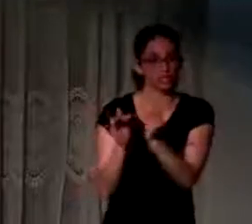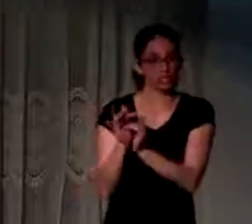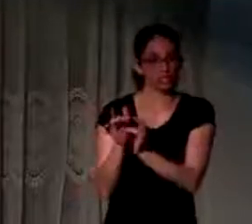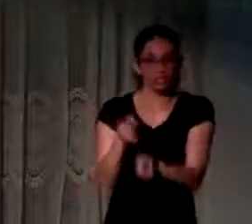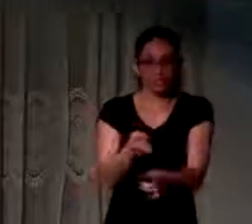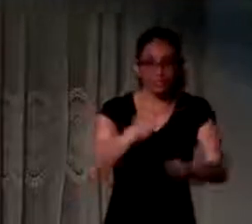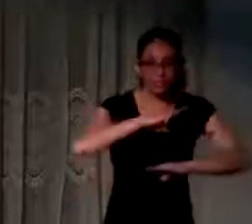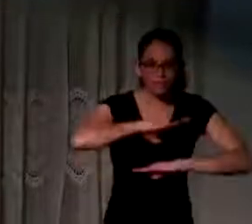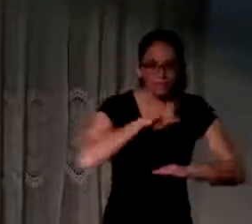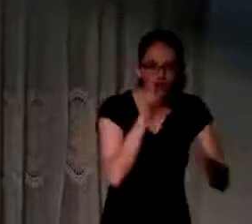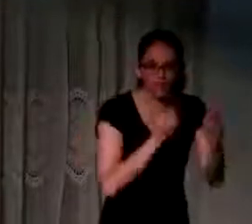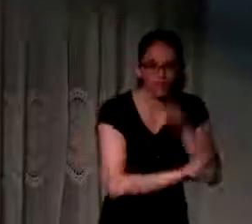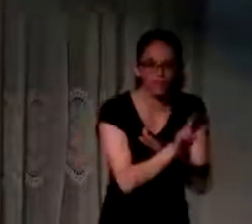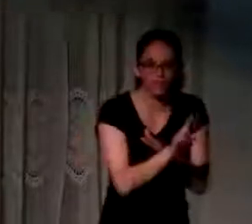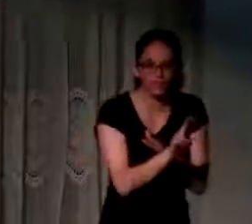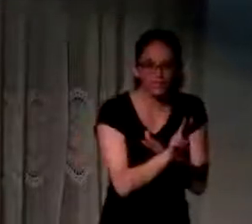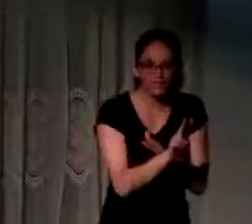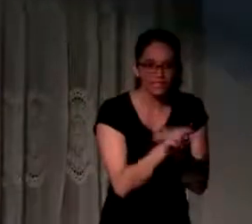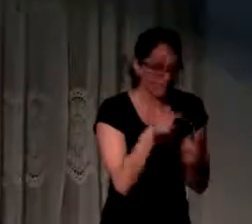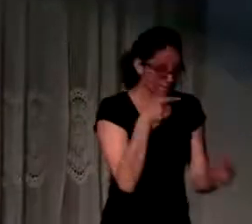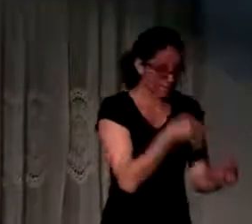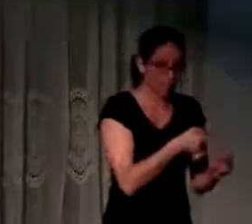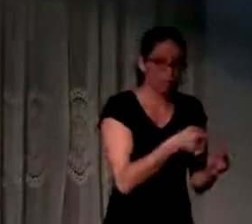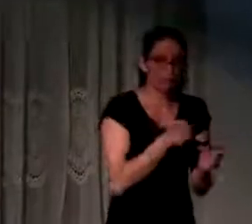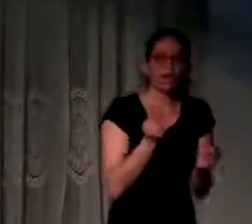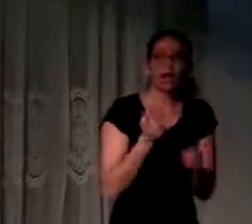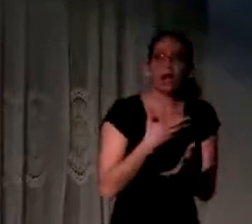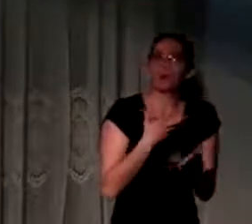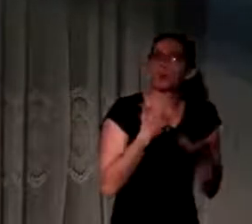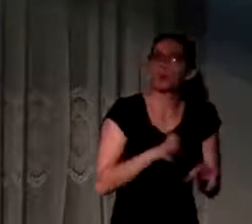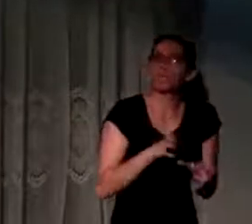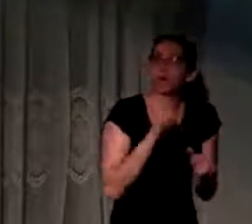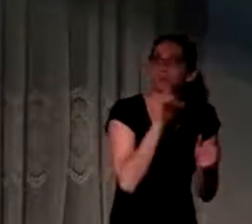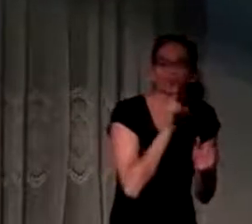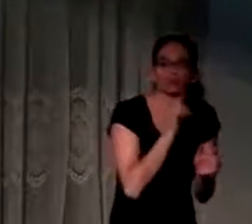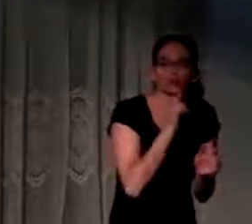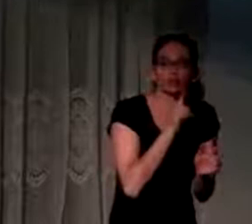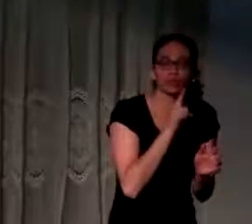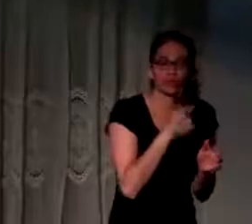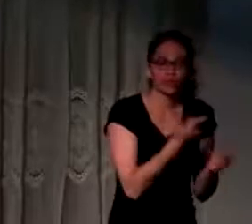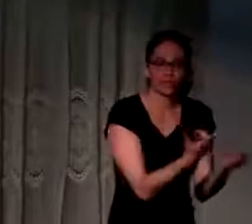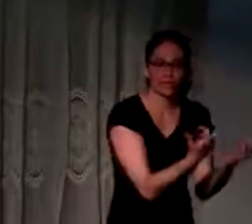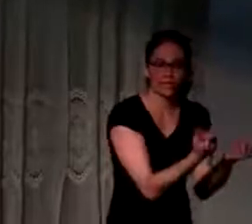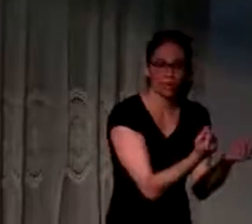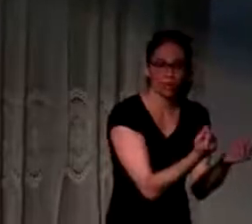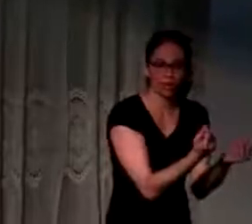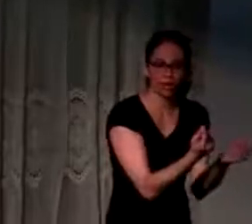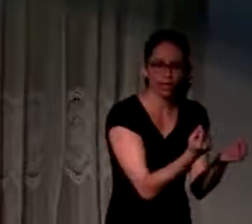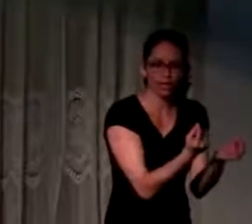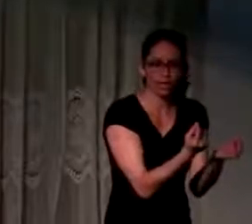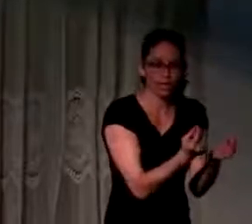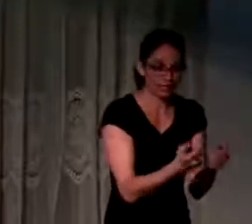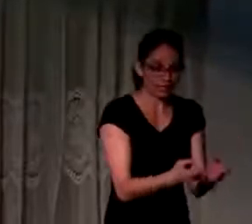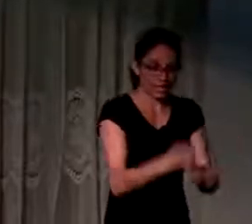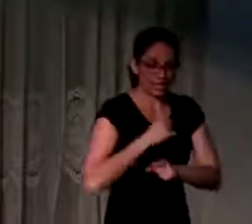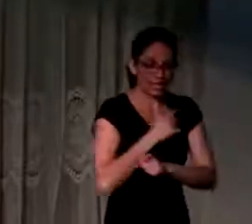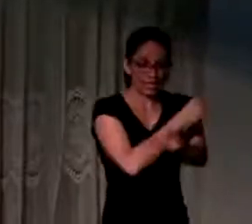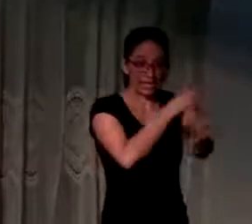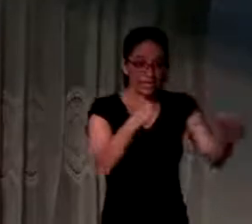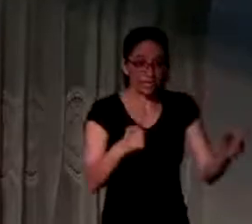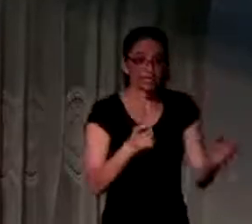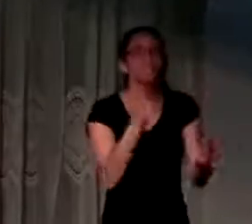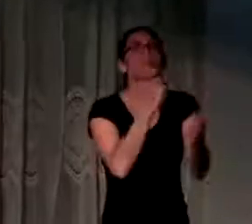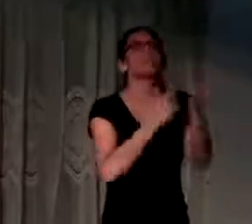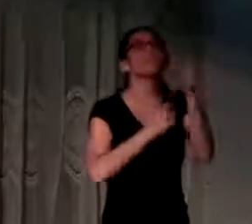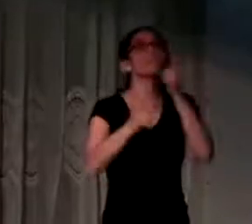prophecies might come true, that they gave us the greatest evidence that they did